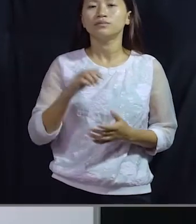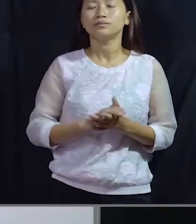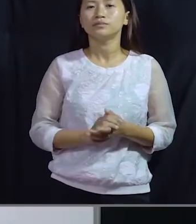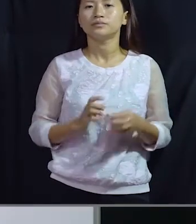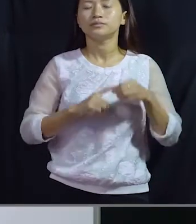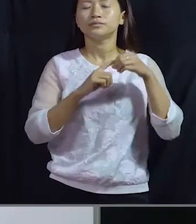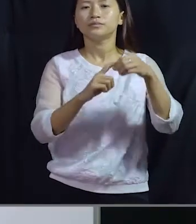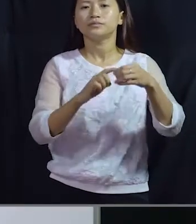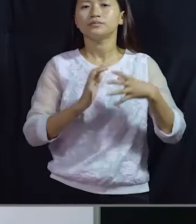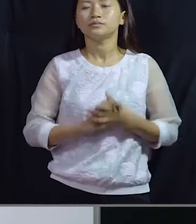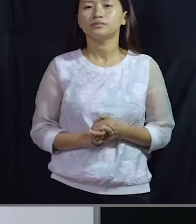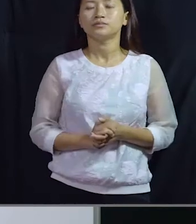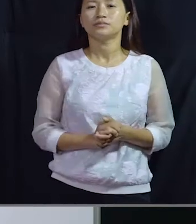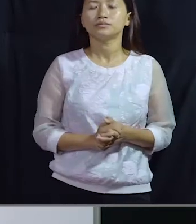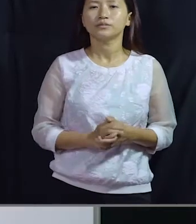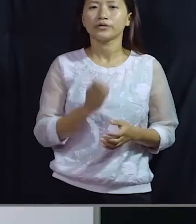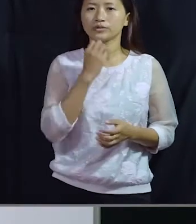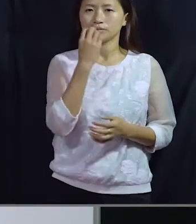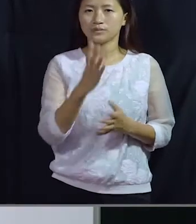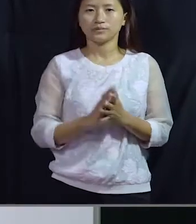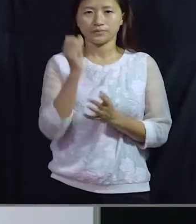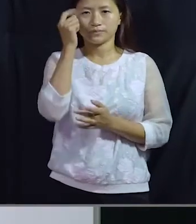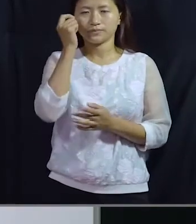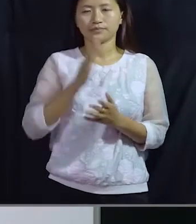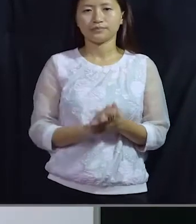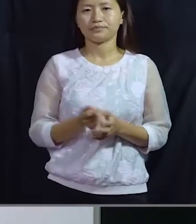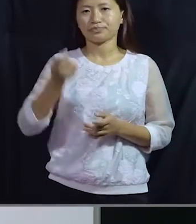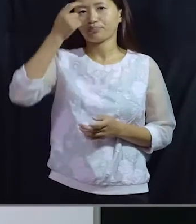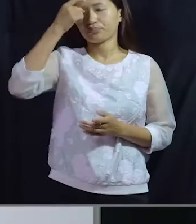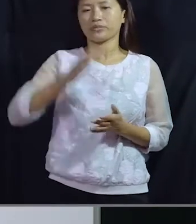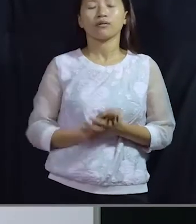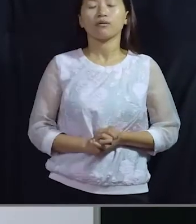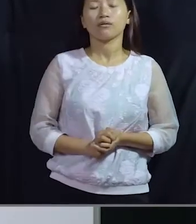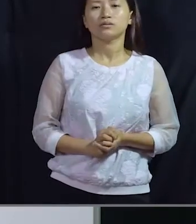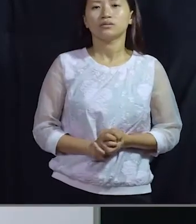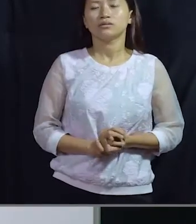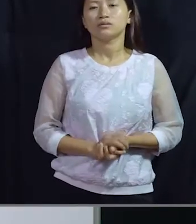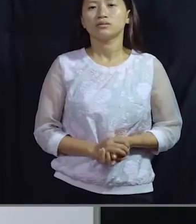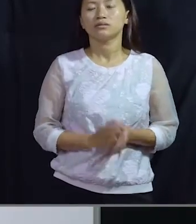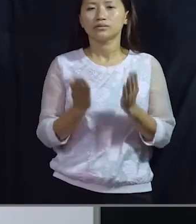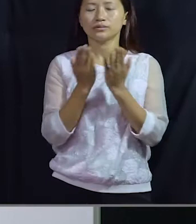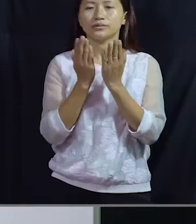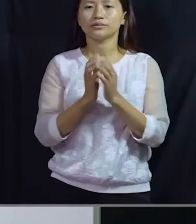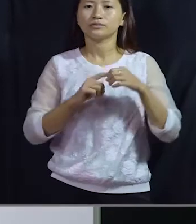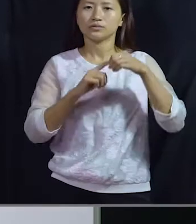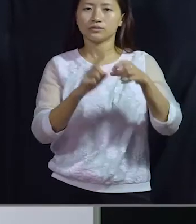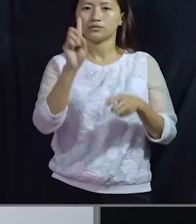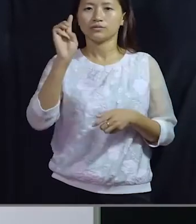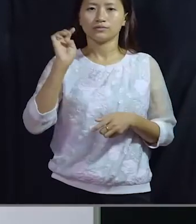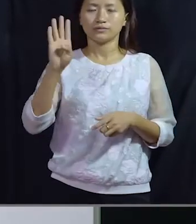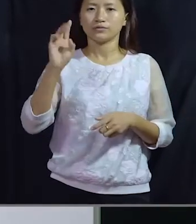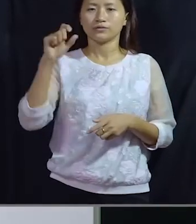the questions will be very easy if you understand this problem in short. So let me read out question number